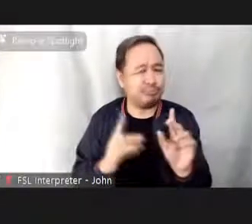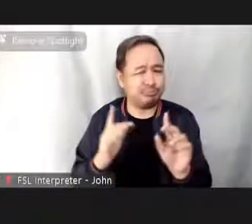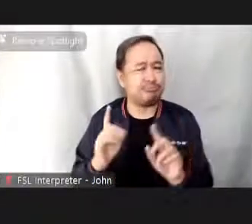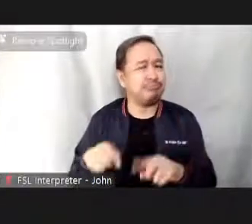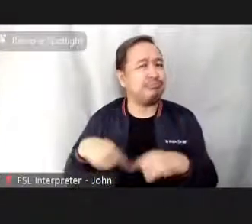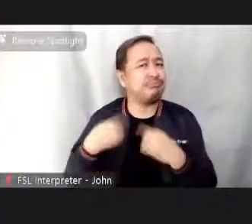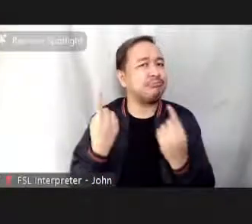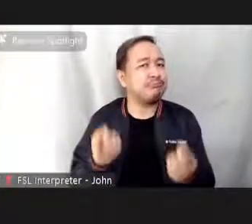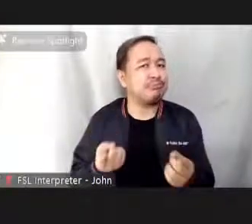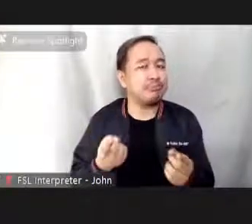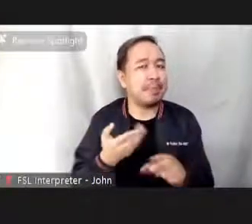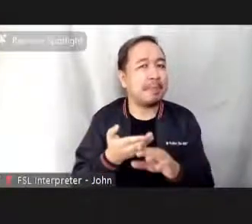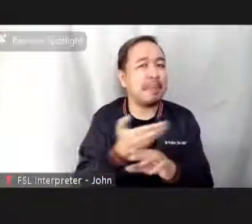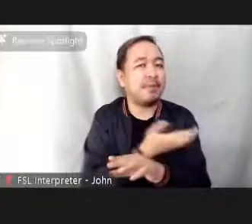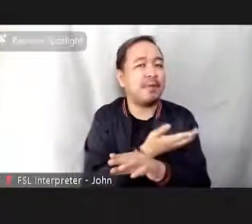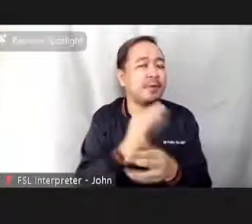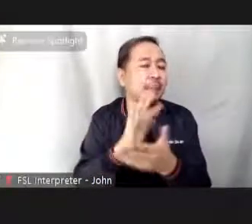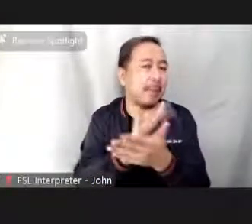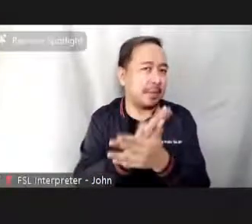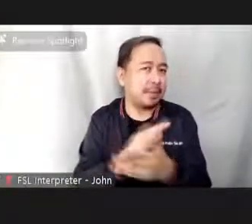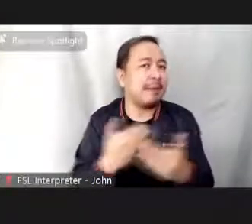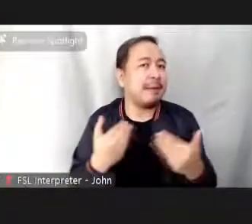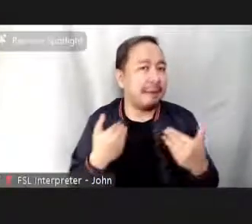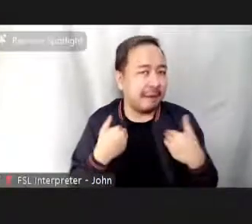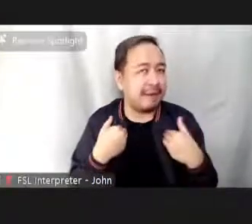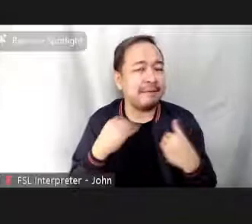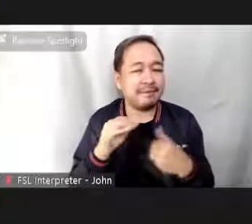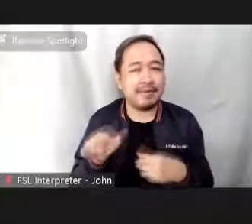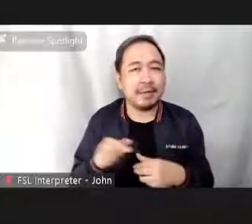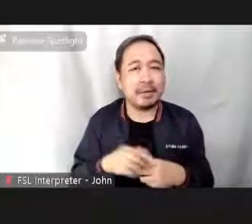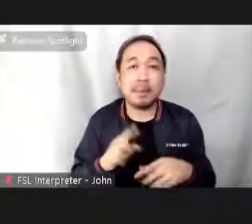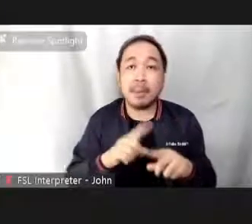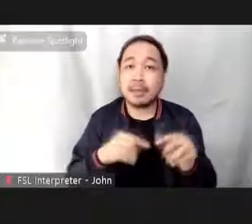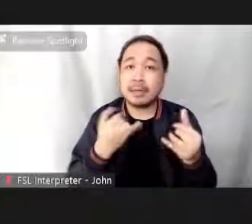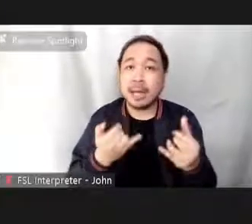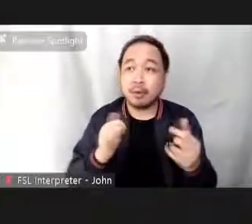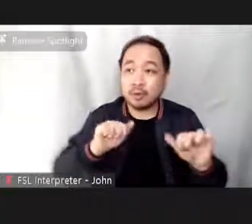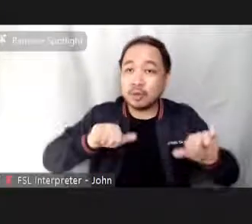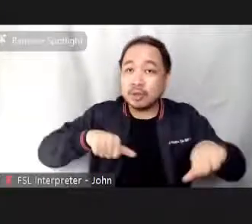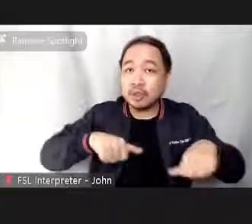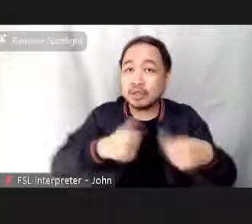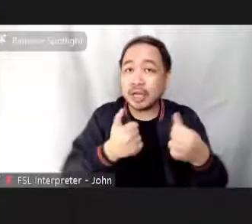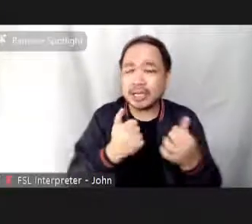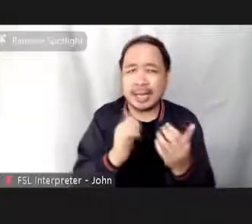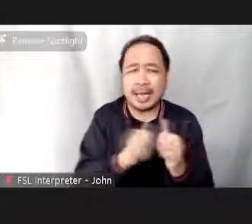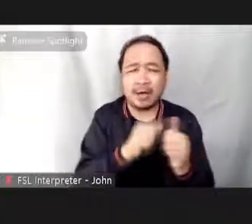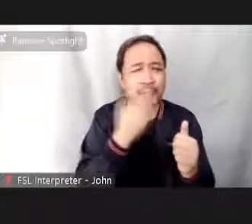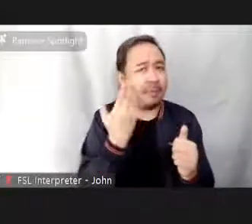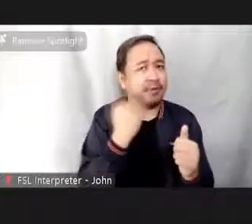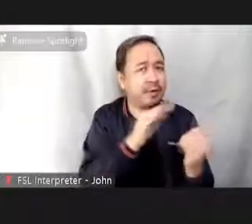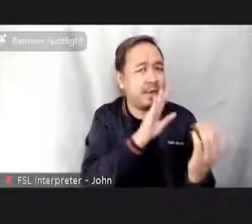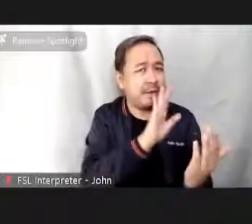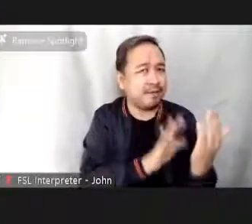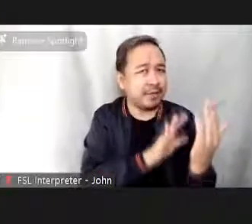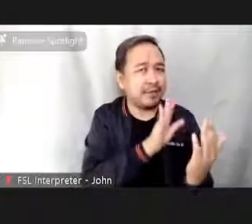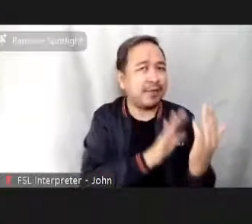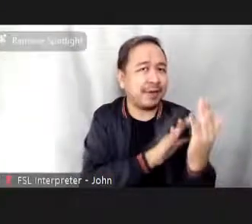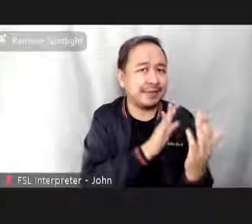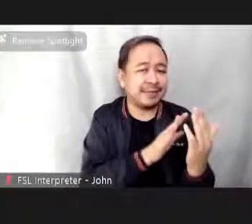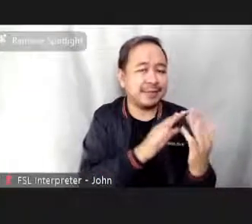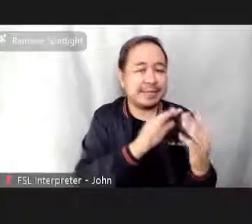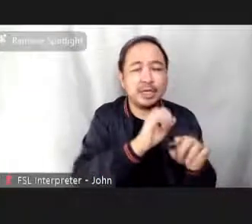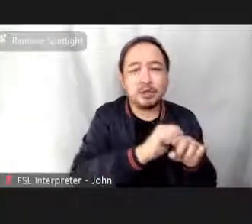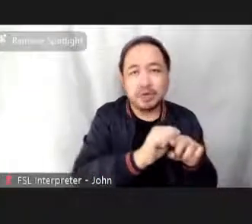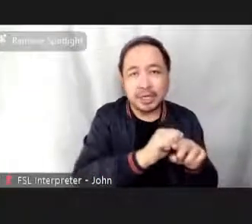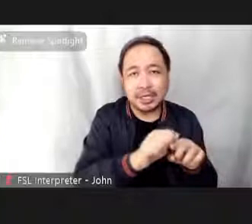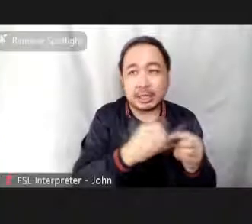this since the pre-pandemic period. The challenge lies in translating these face-to-face training programs to an